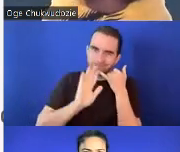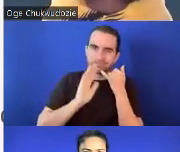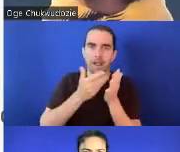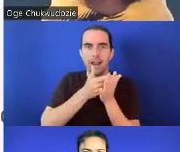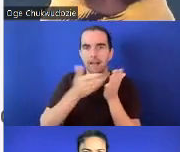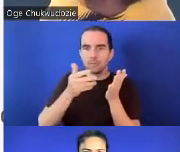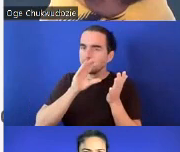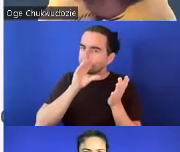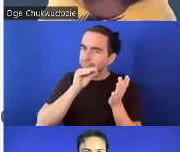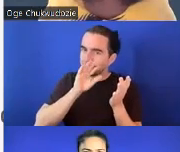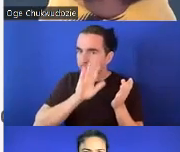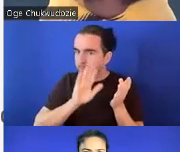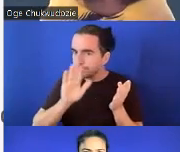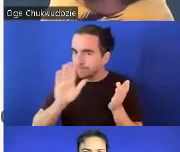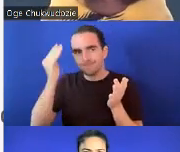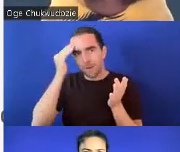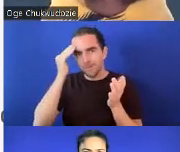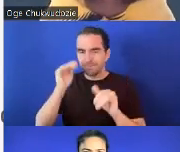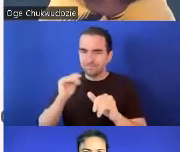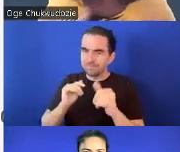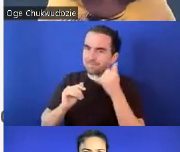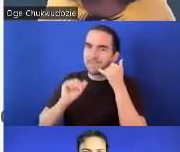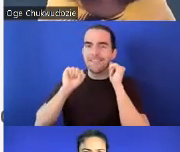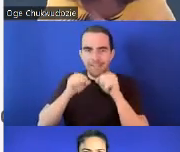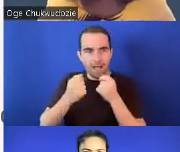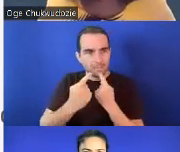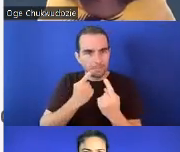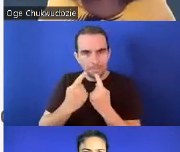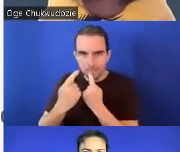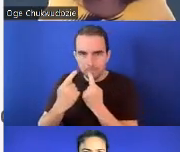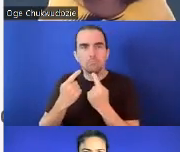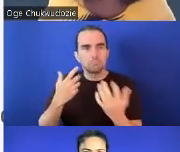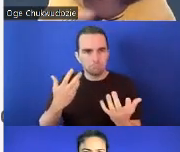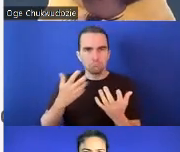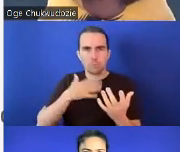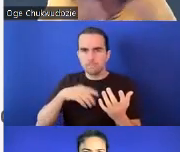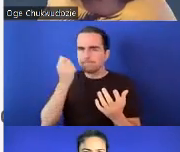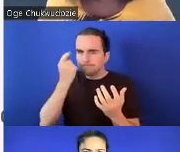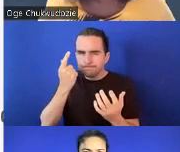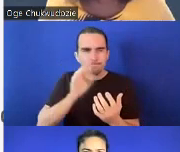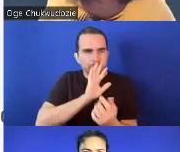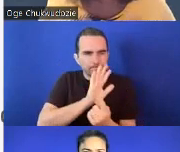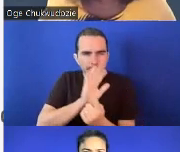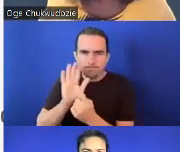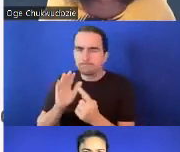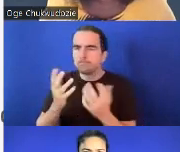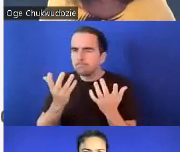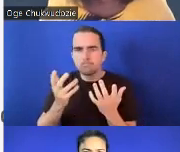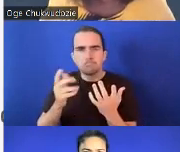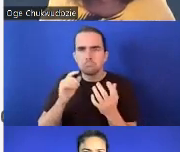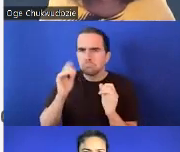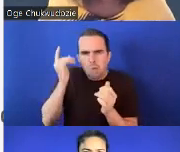to report. They feel that, well, no, as a man, I shouldn't be complaining of